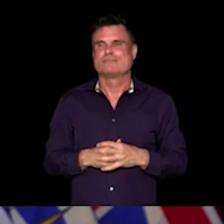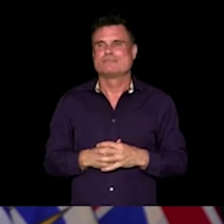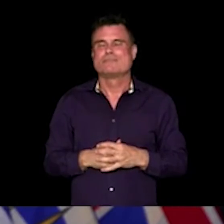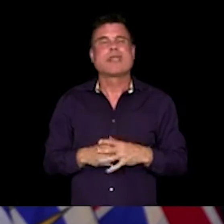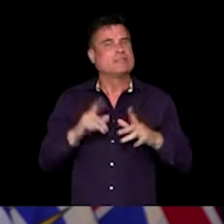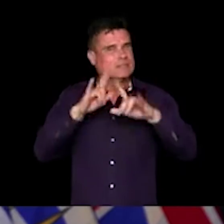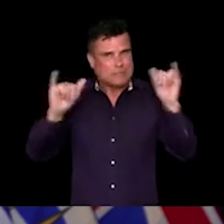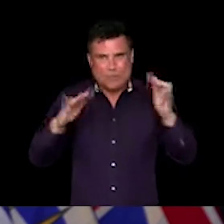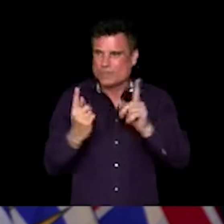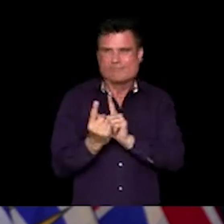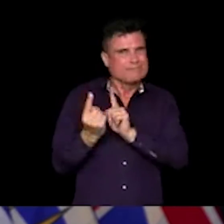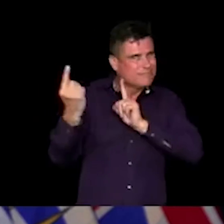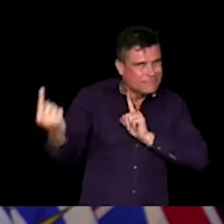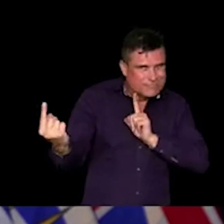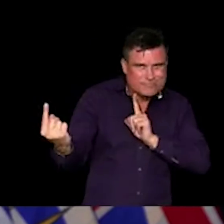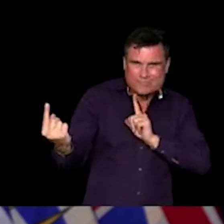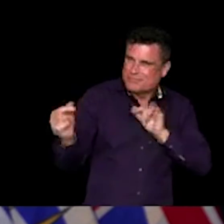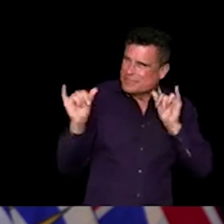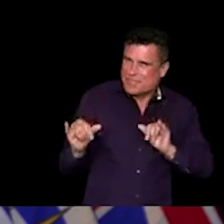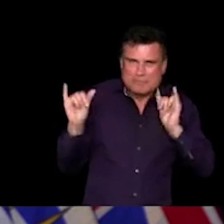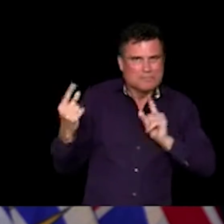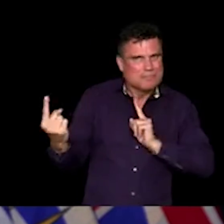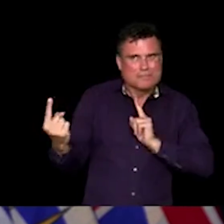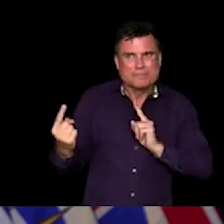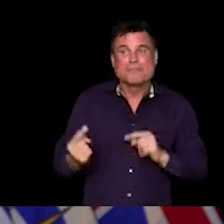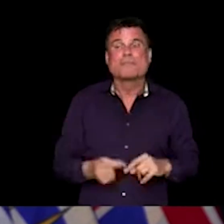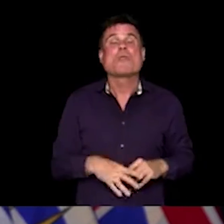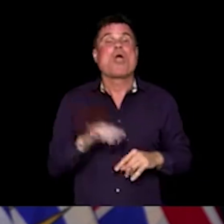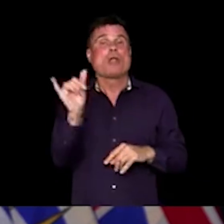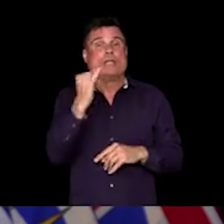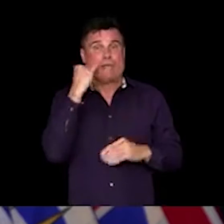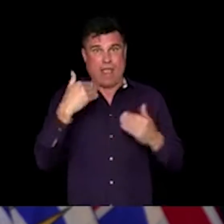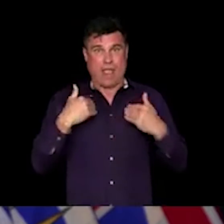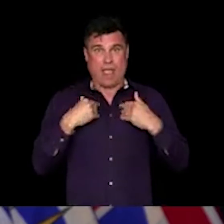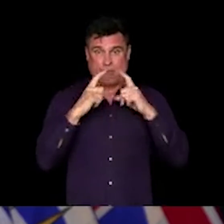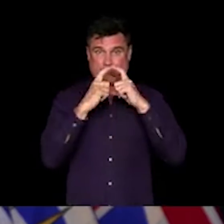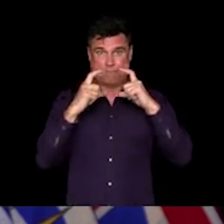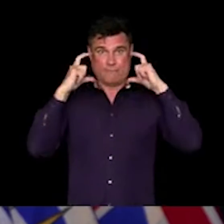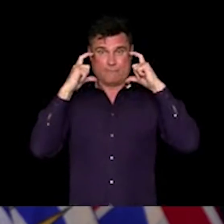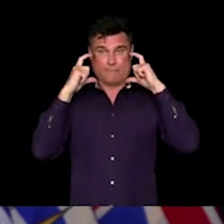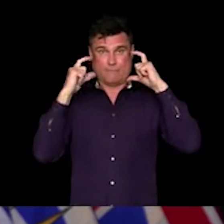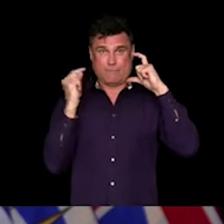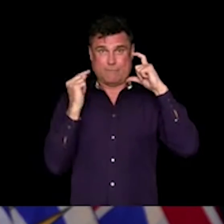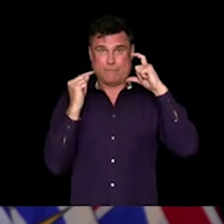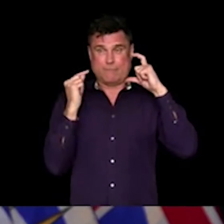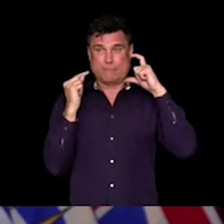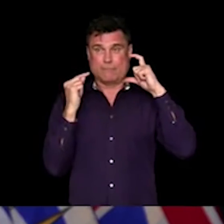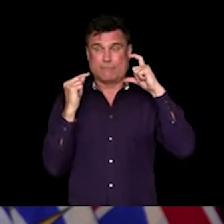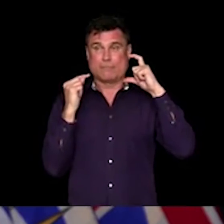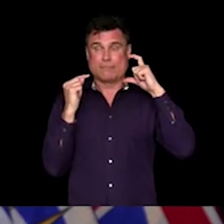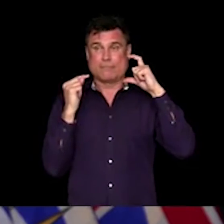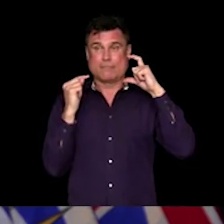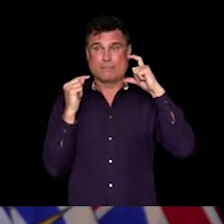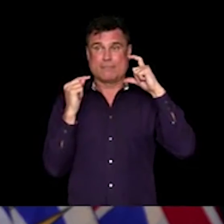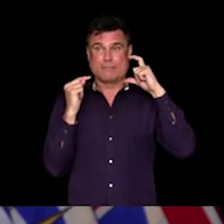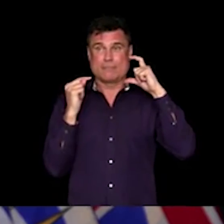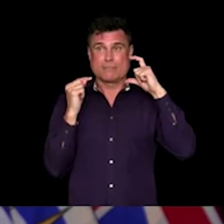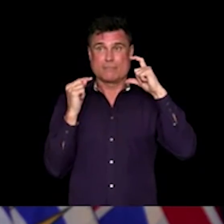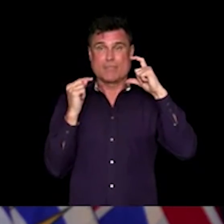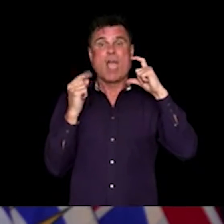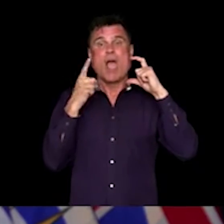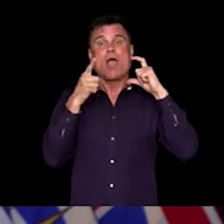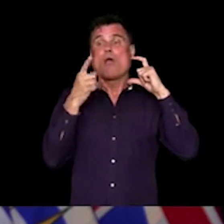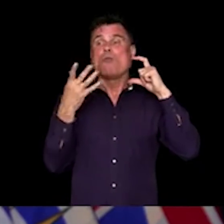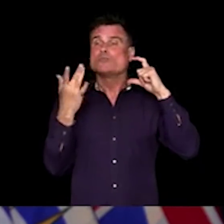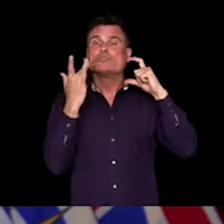touch it and then rub our eyes, because that's another way we can self-inoculate. So where it works best in